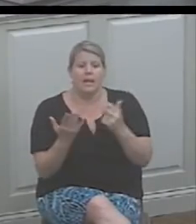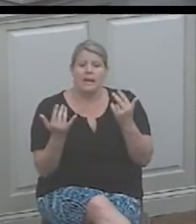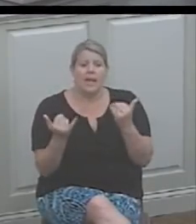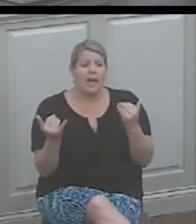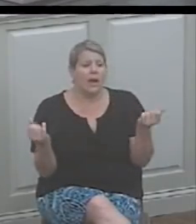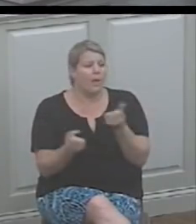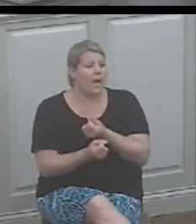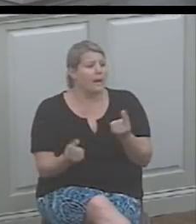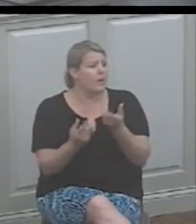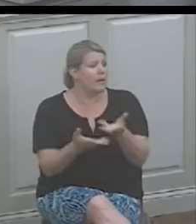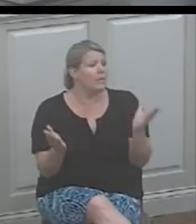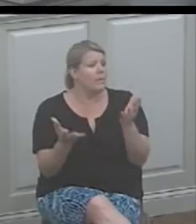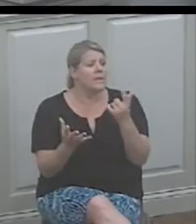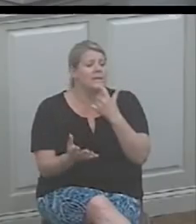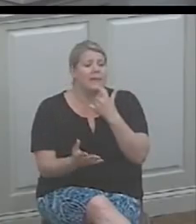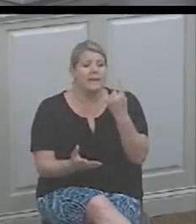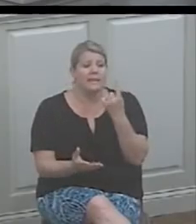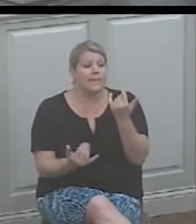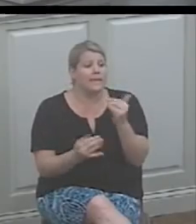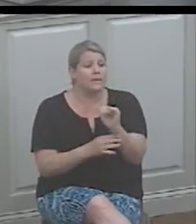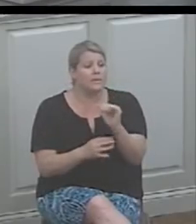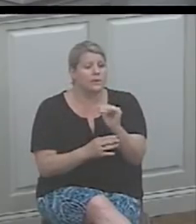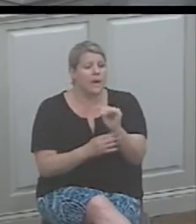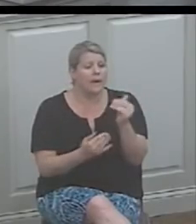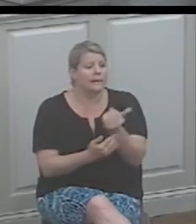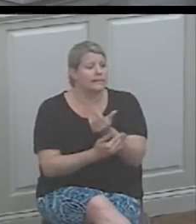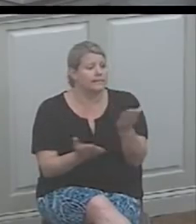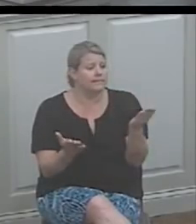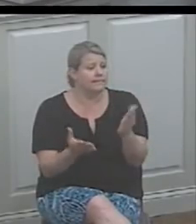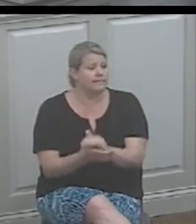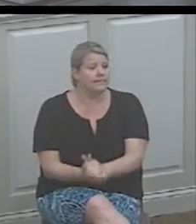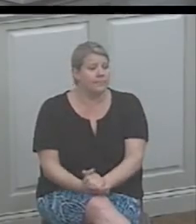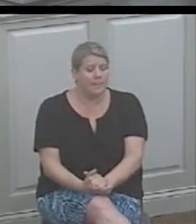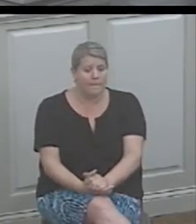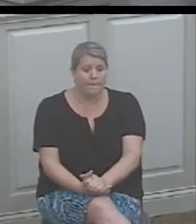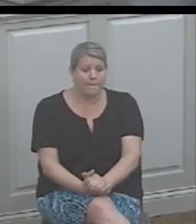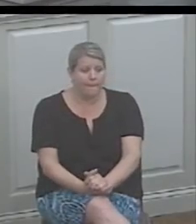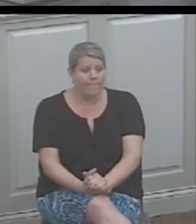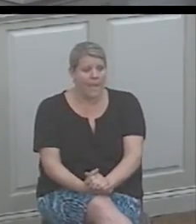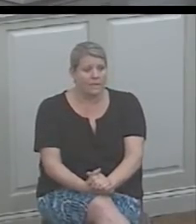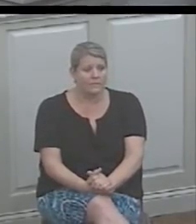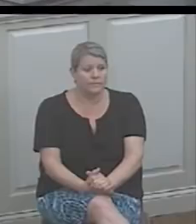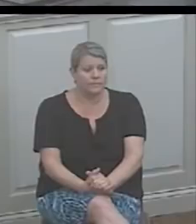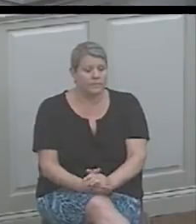would like to take the podium on any subject that's on tonight's agenda?